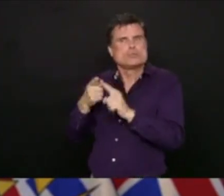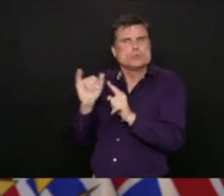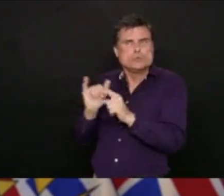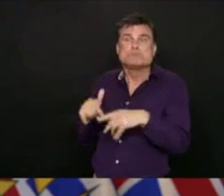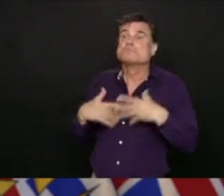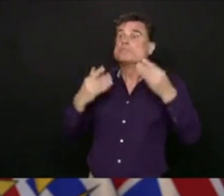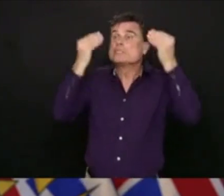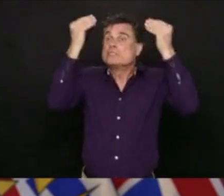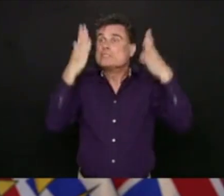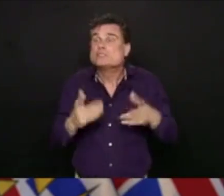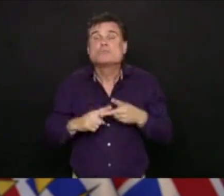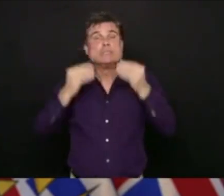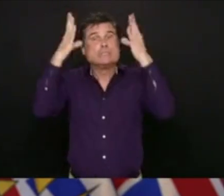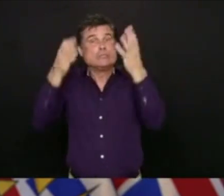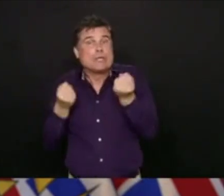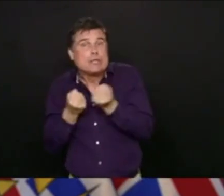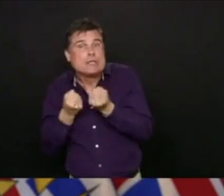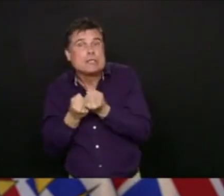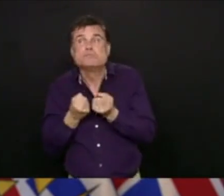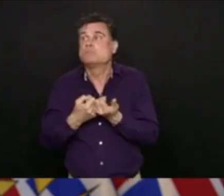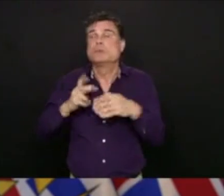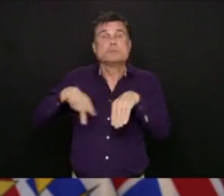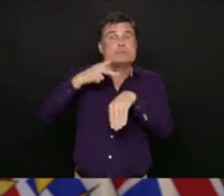an amazing job to keep you connected.